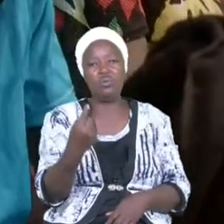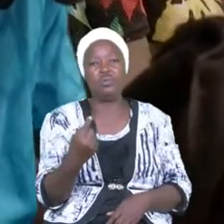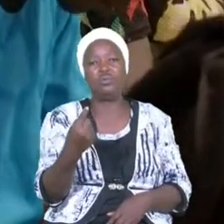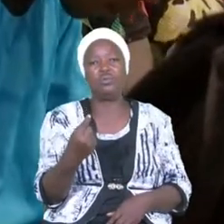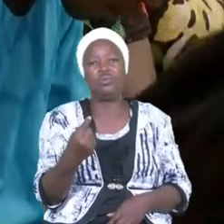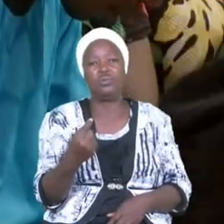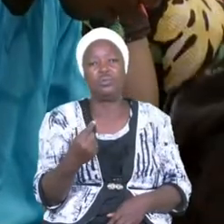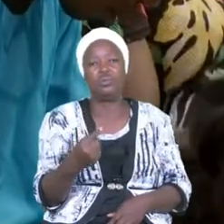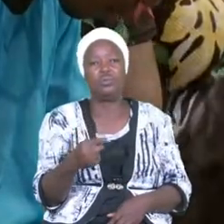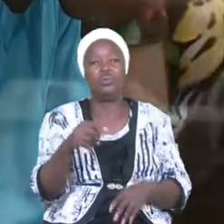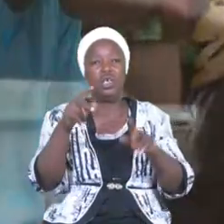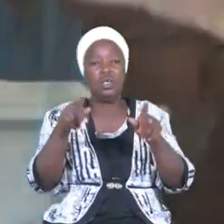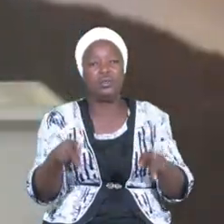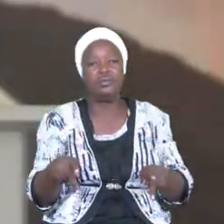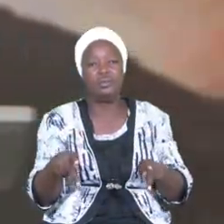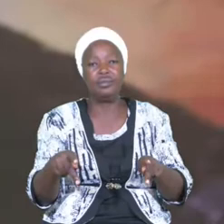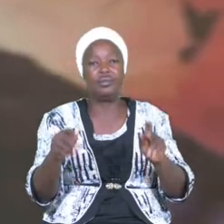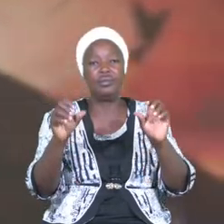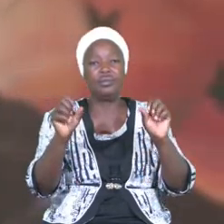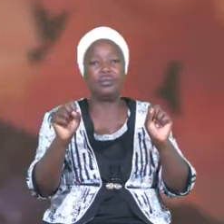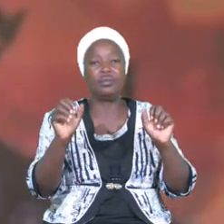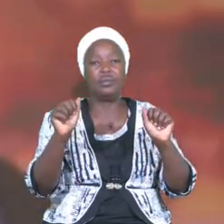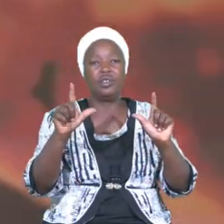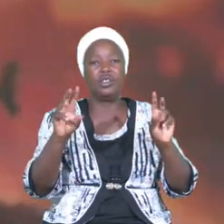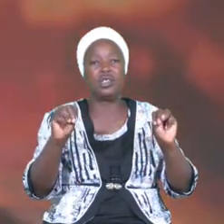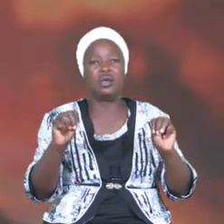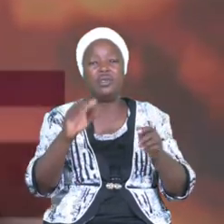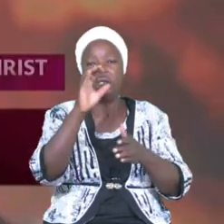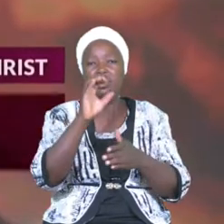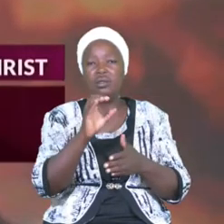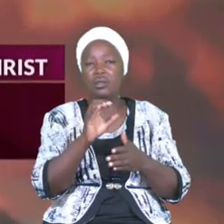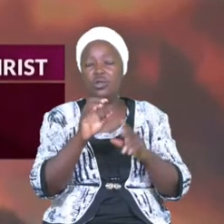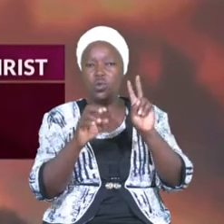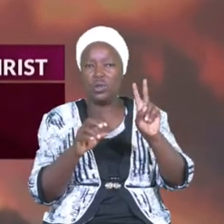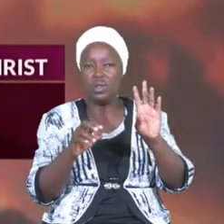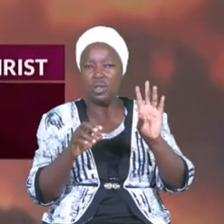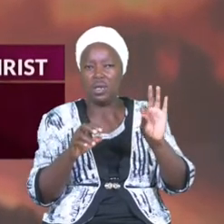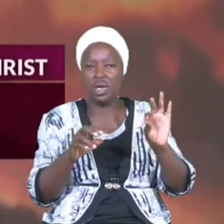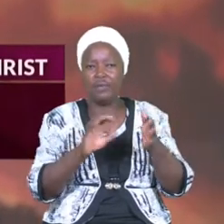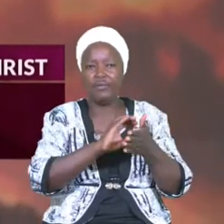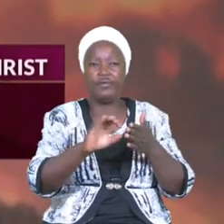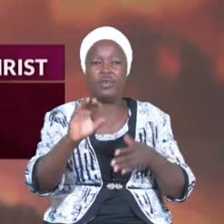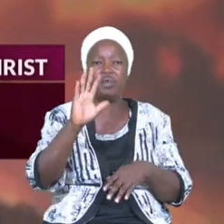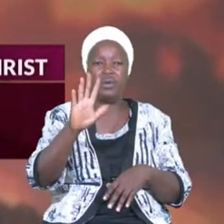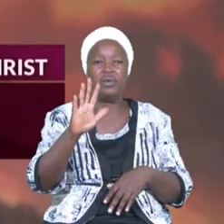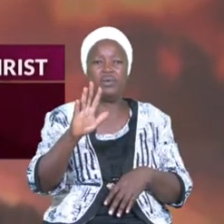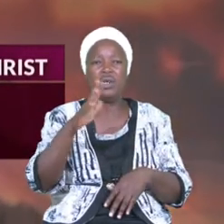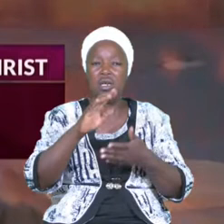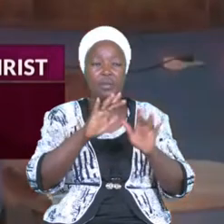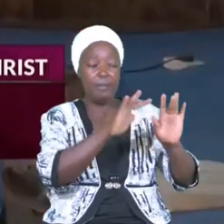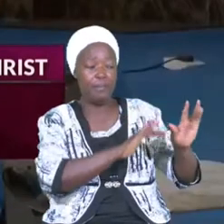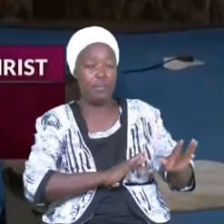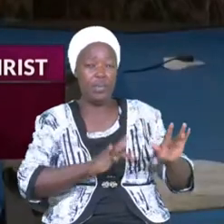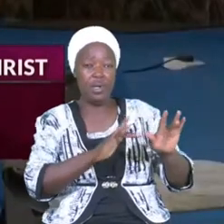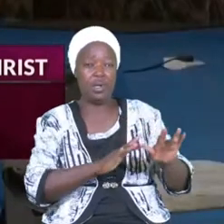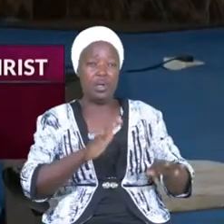Psalm 25, reading from verse 9. The meek will he guide in